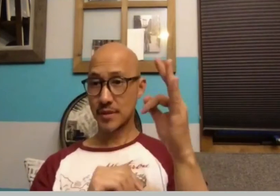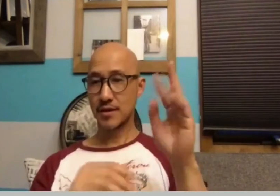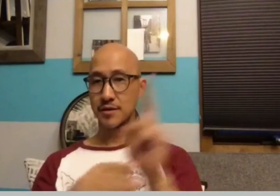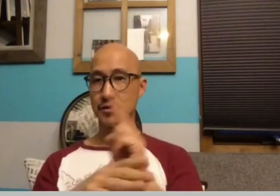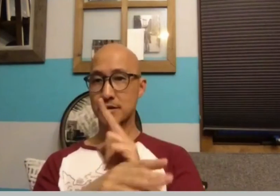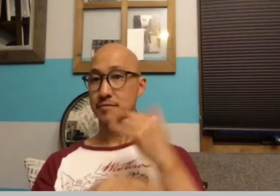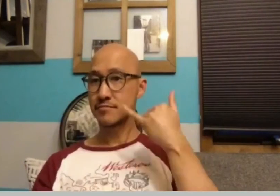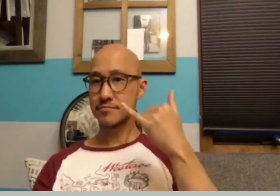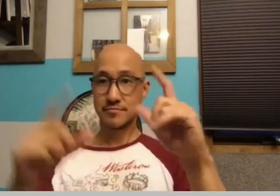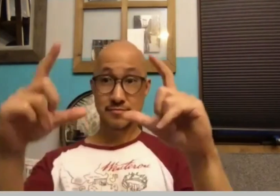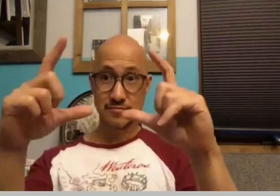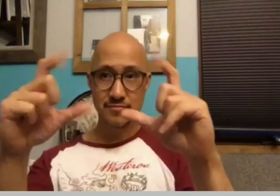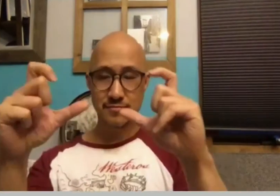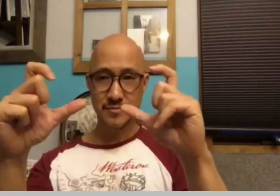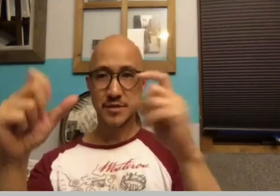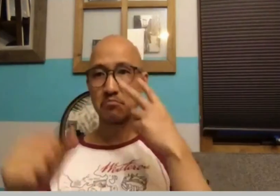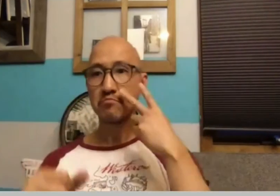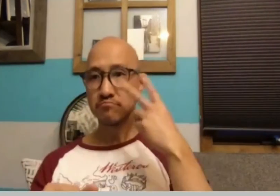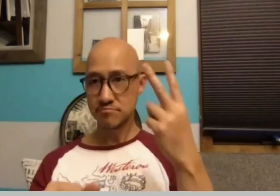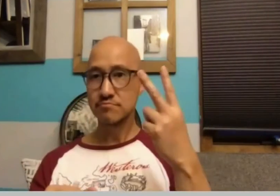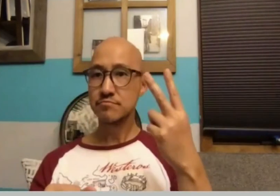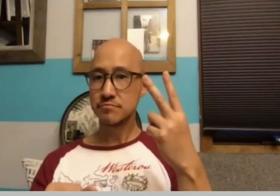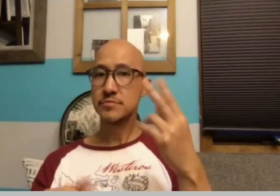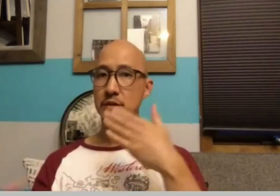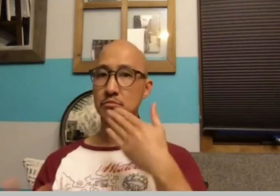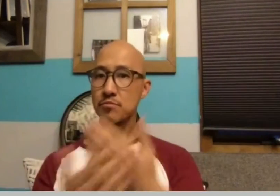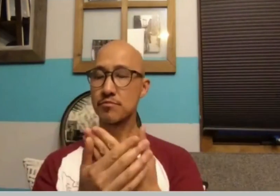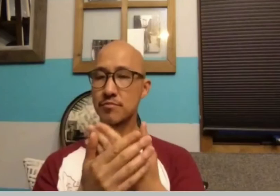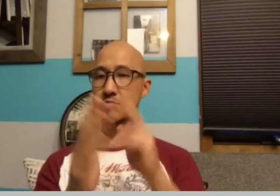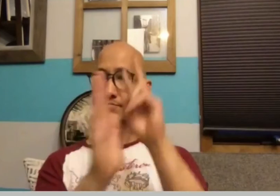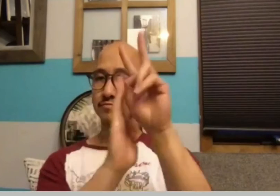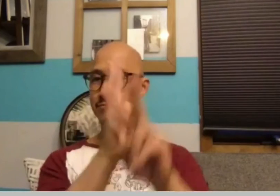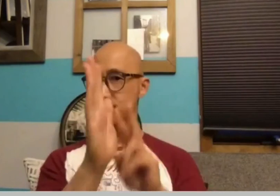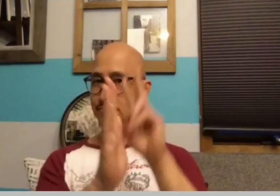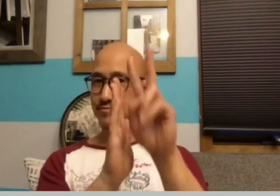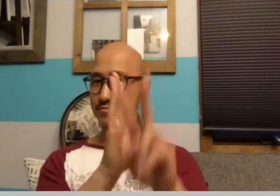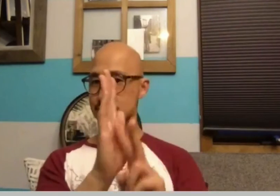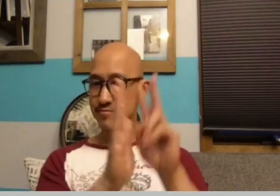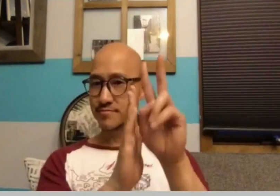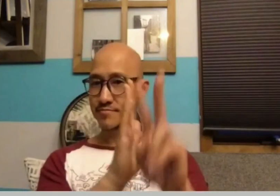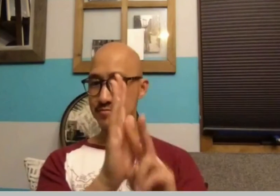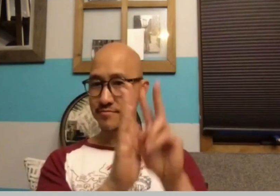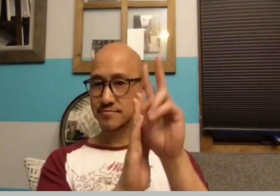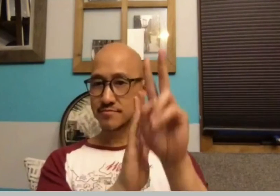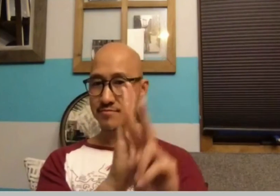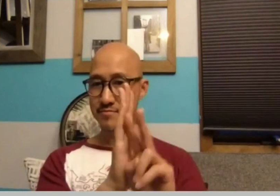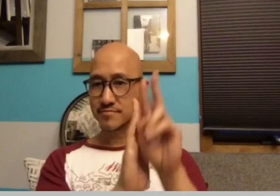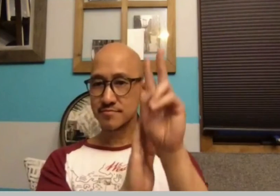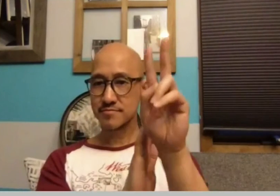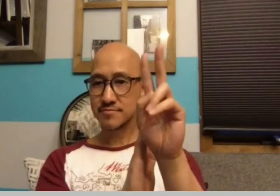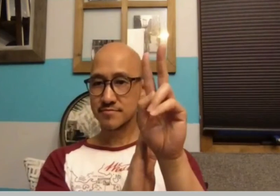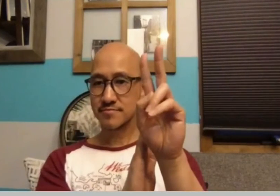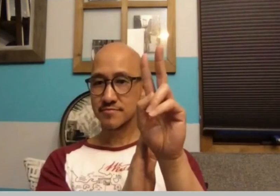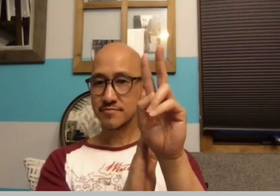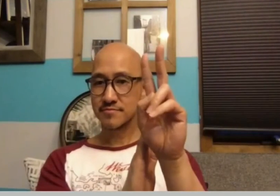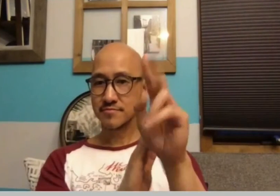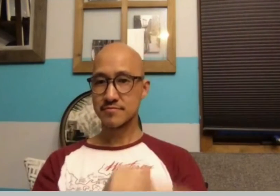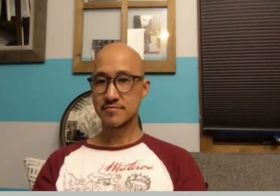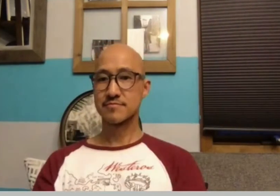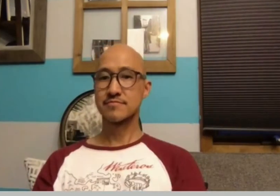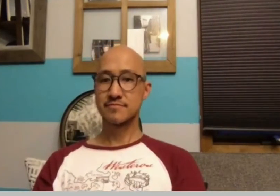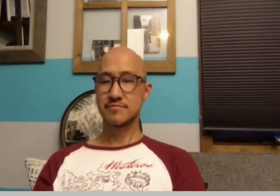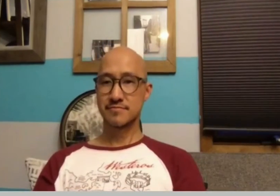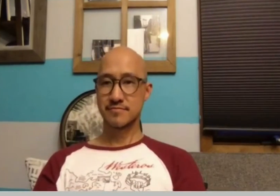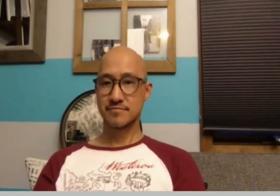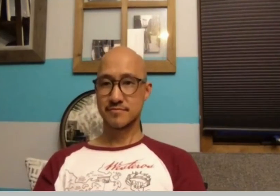And what it does is we move into the exile, we're going to get to the people of Israel where we're going to relate to them in a different way, where they're going to